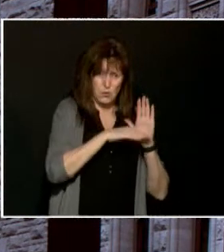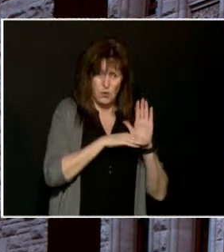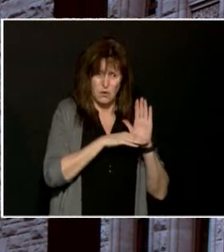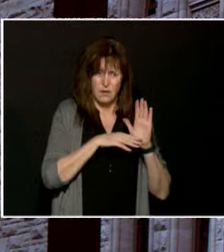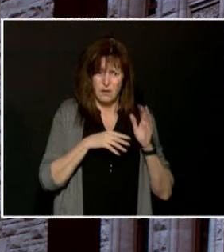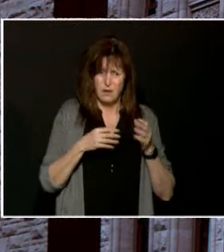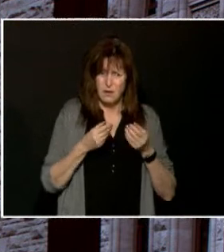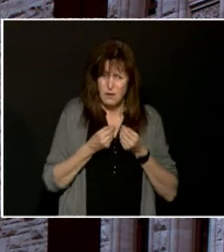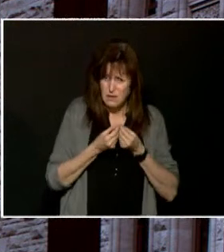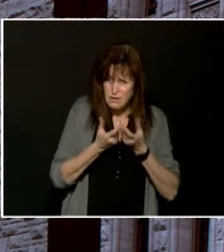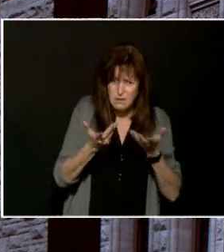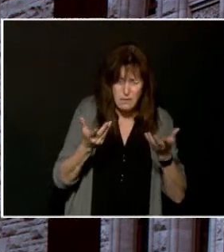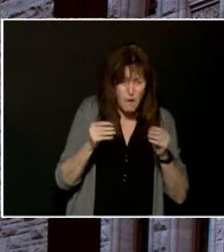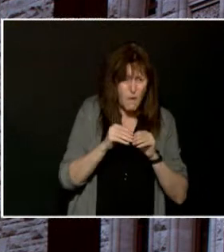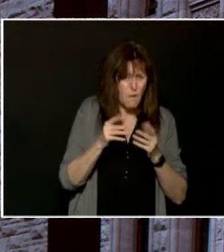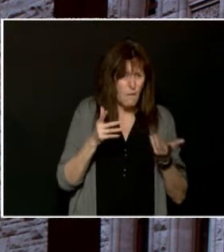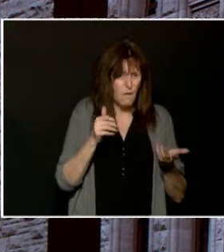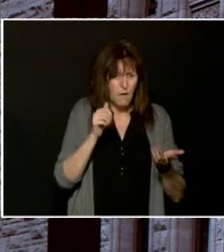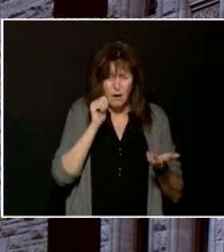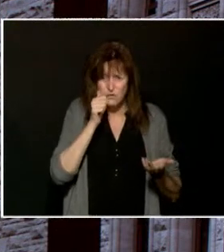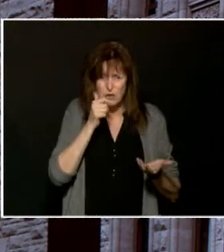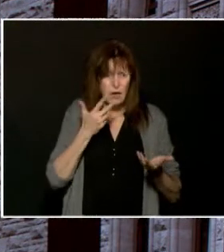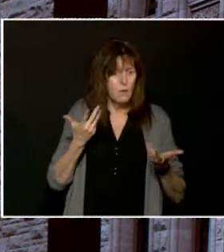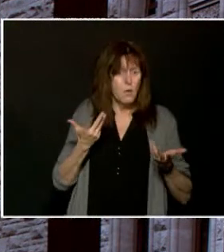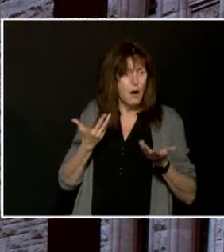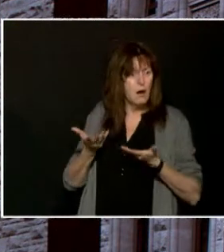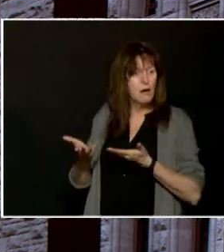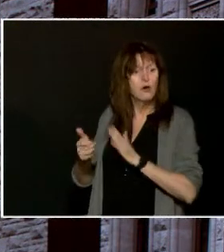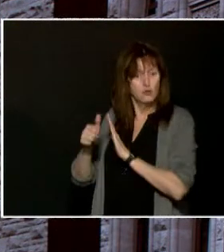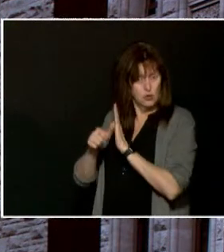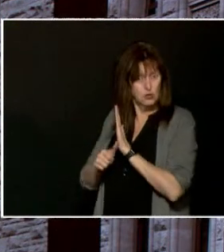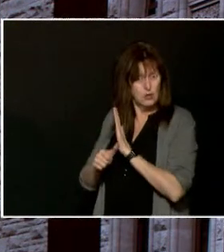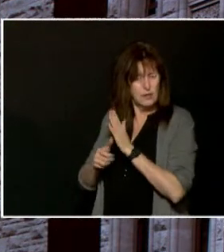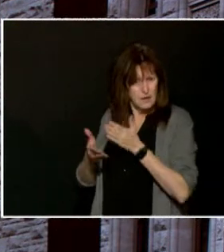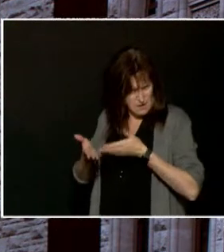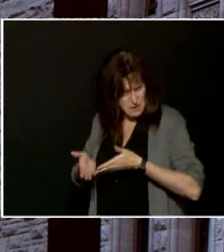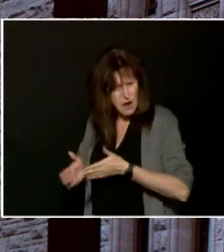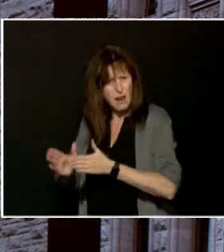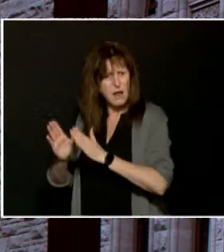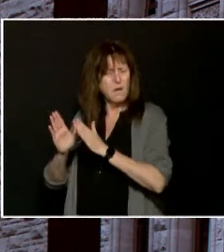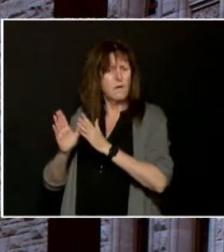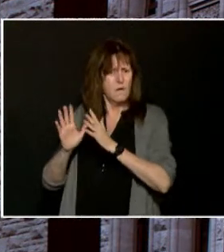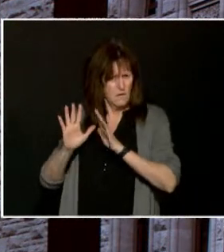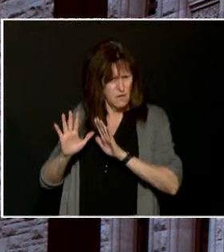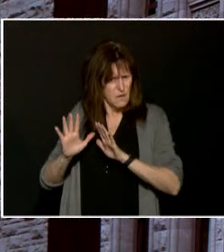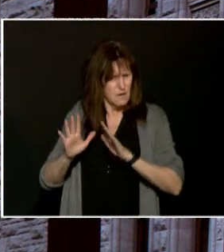diagnostic procedures, and they'll give more direction in the future about any other changes there.